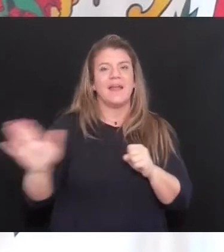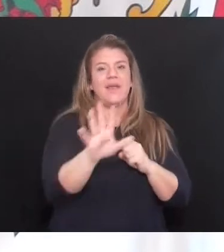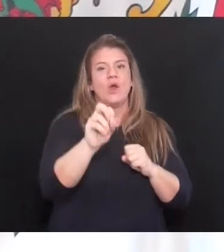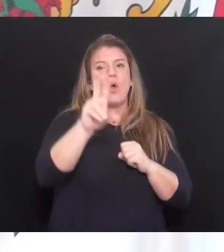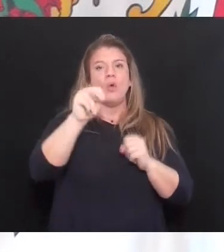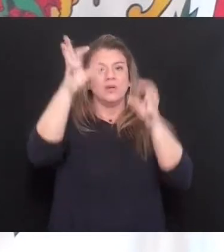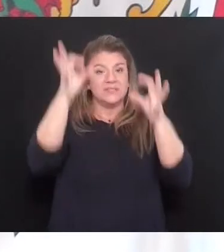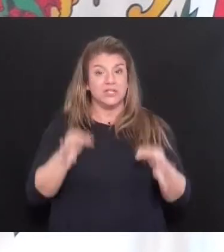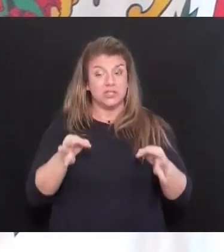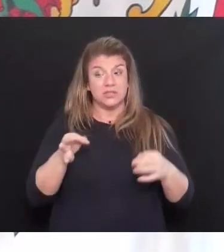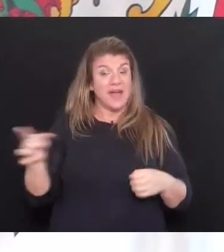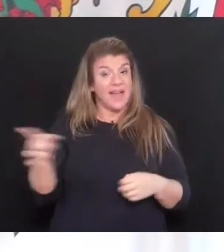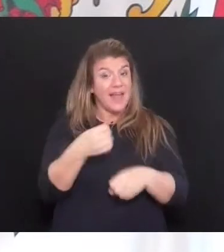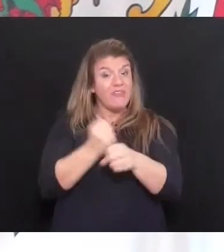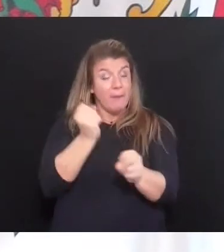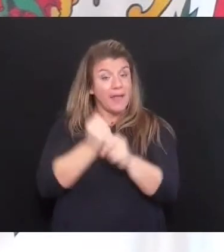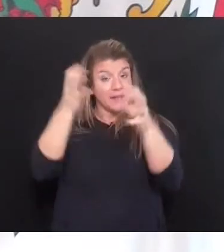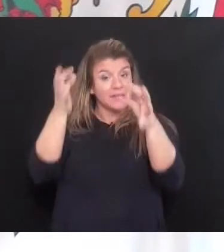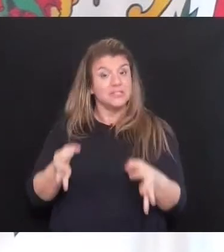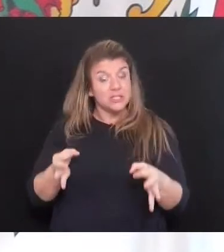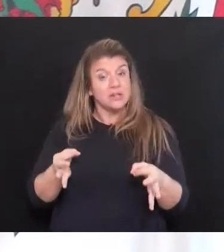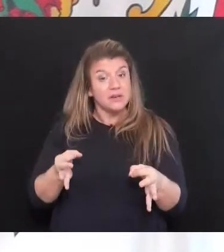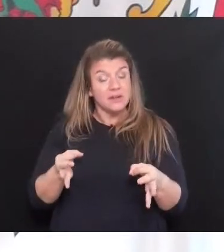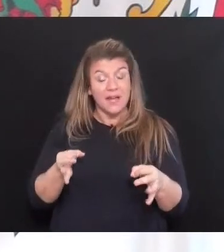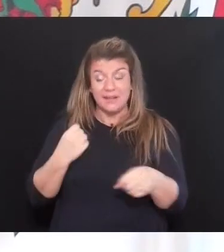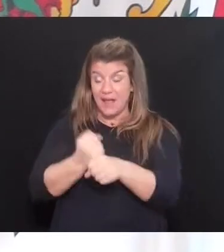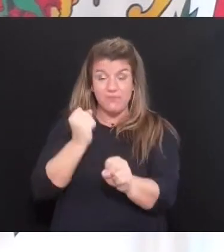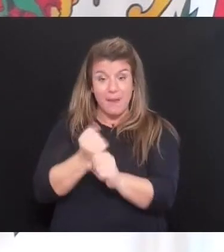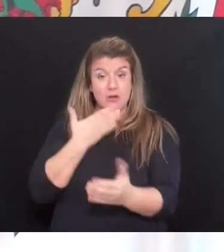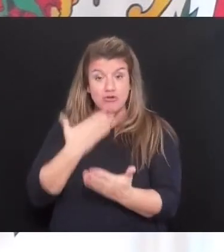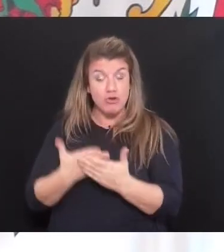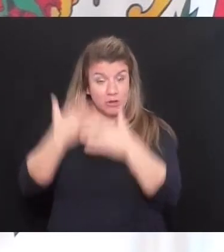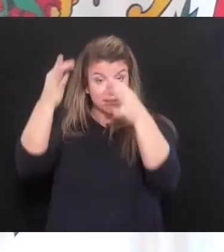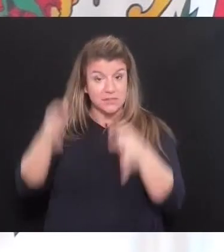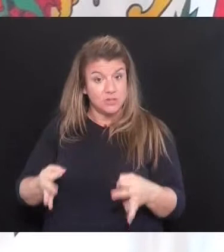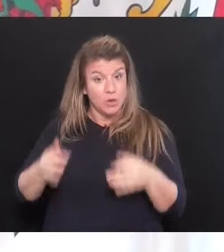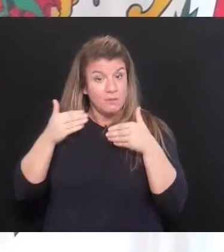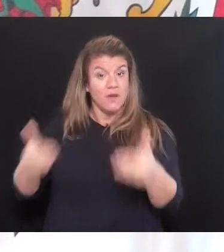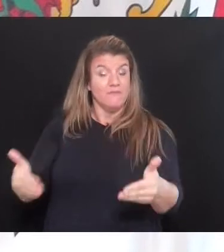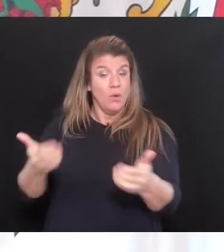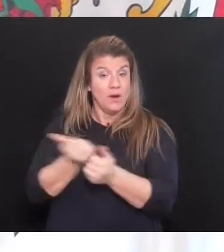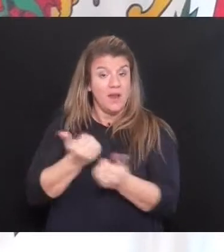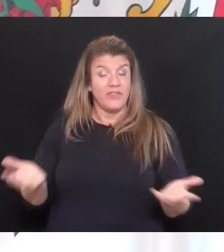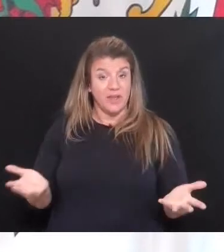decisions, and they've made the decisions, and they've made good decisions as we move forward and everything.